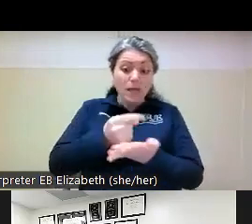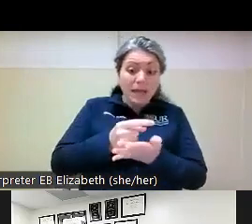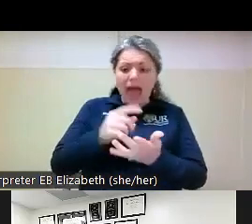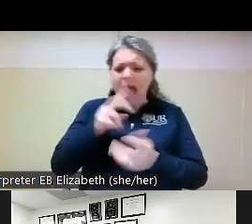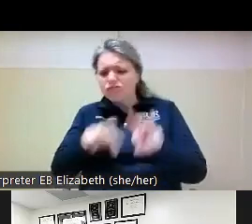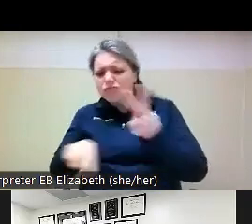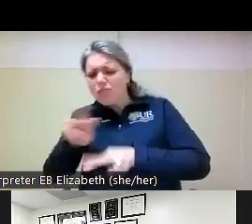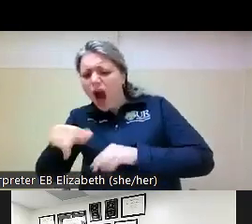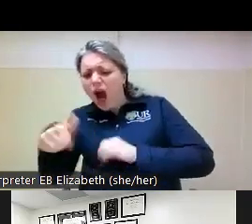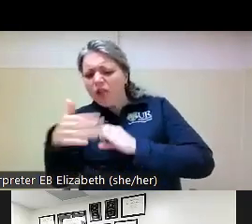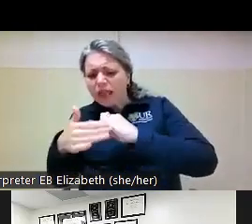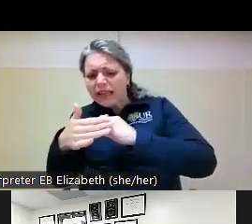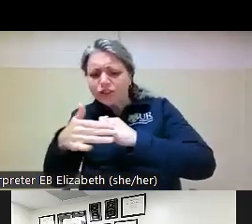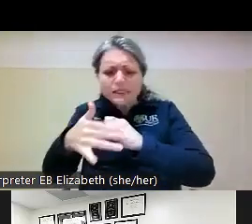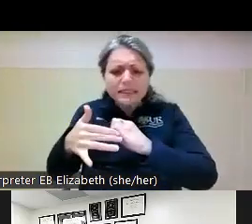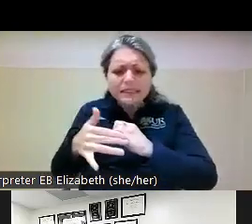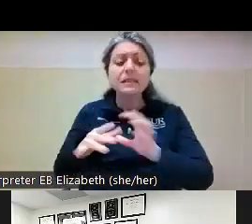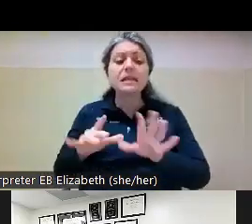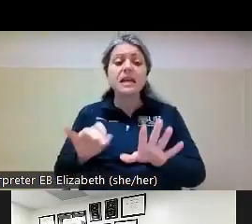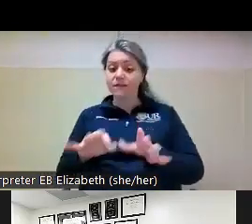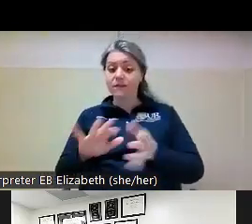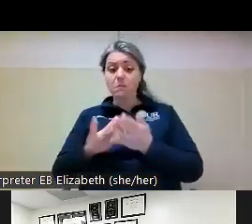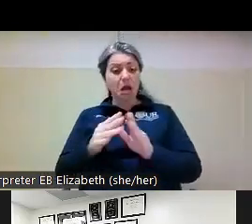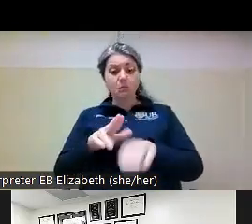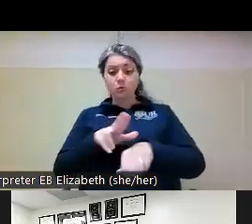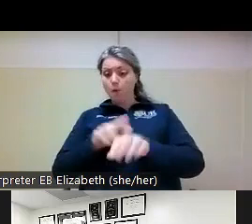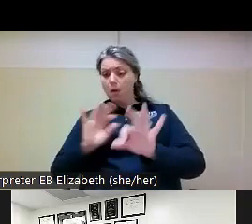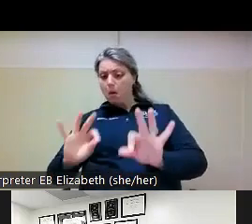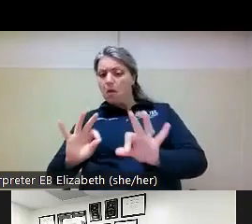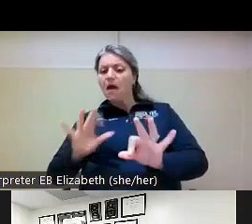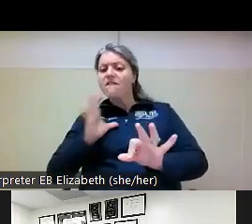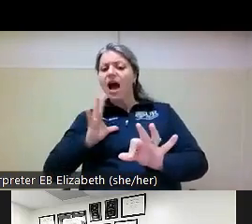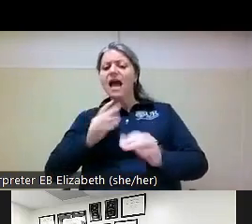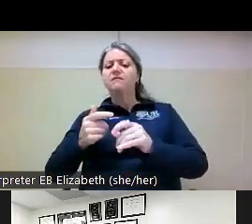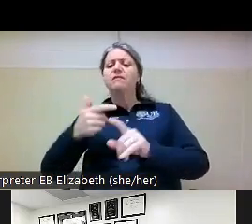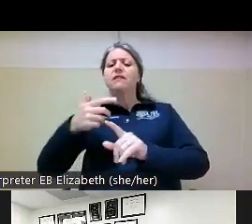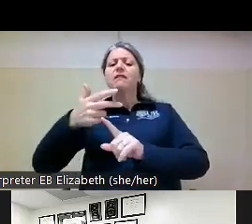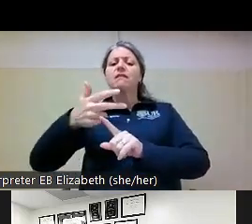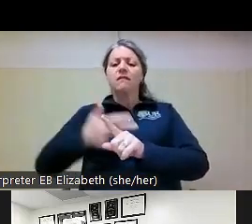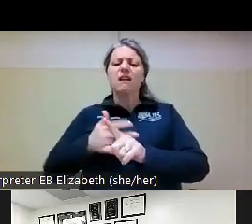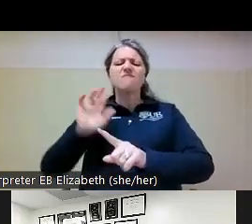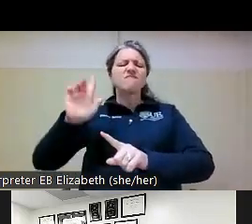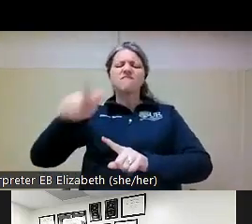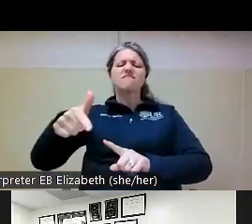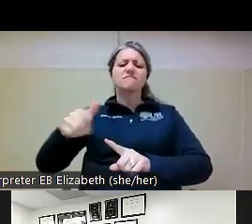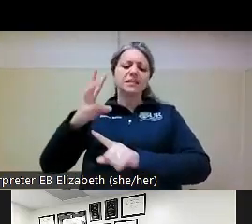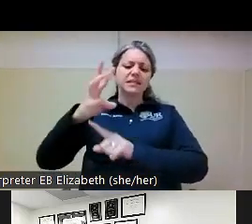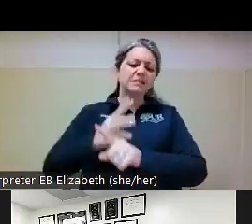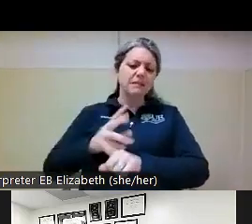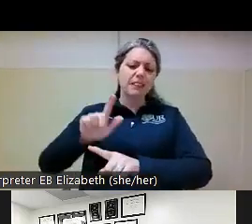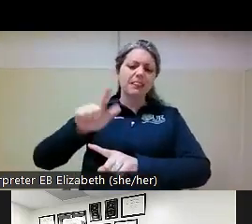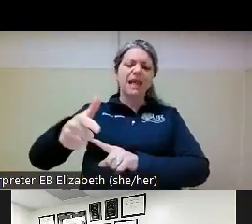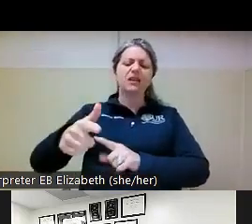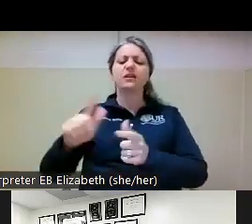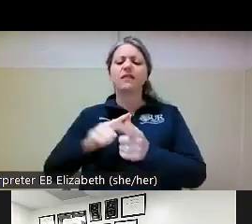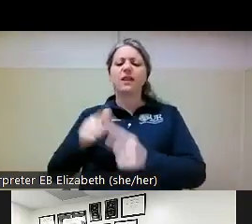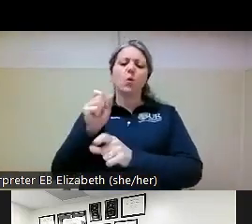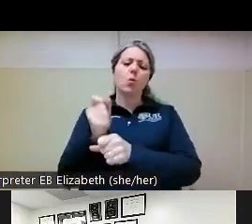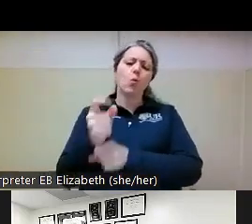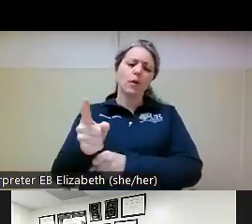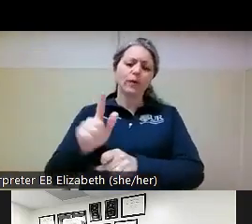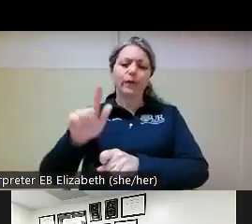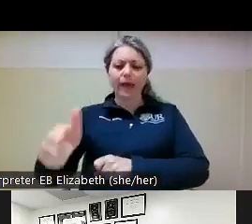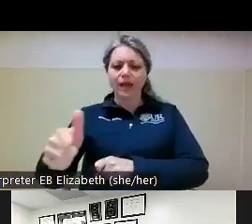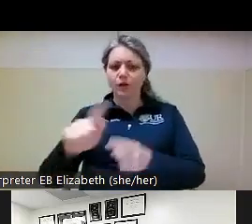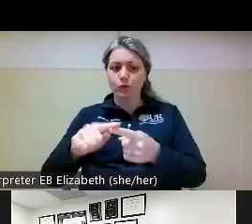normal, then we can start spacing them out to eventually to annual anoscopies for patients with a history of high-grade